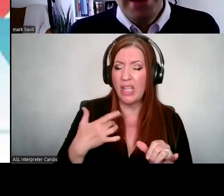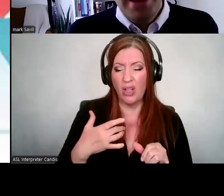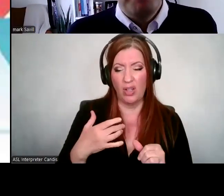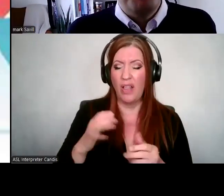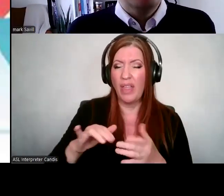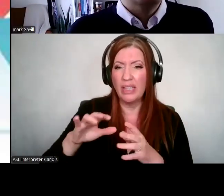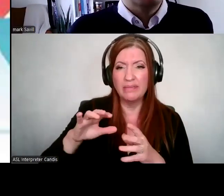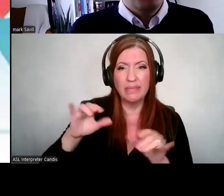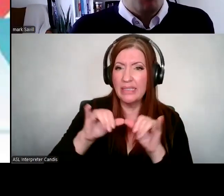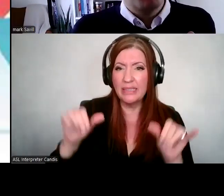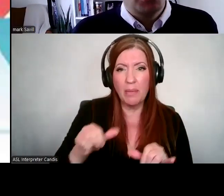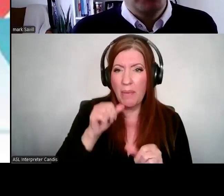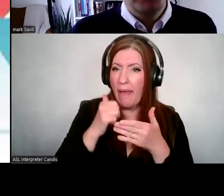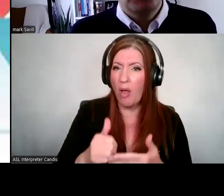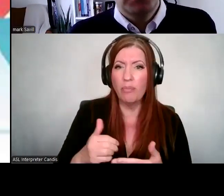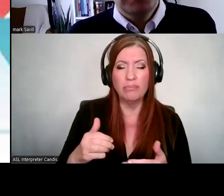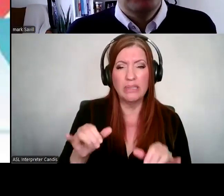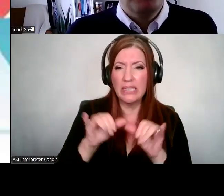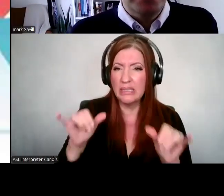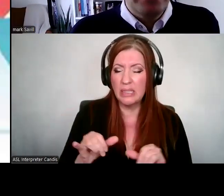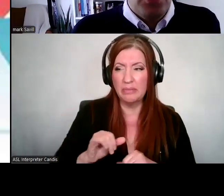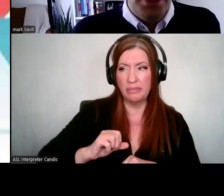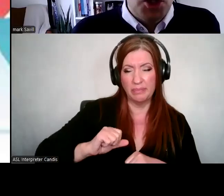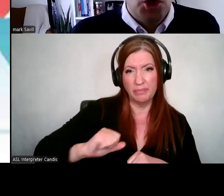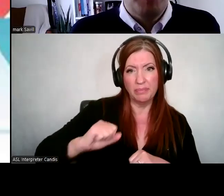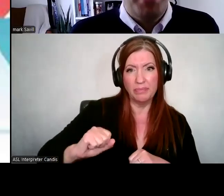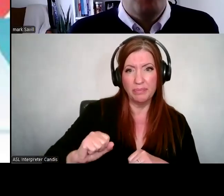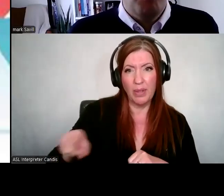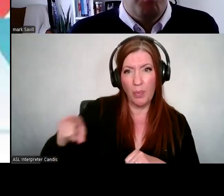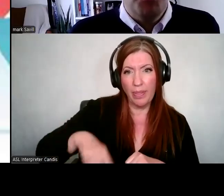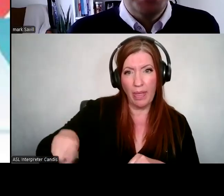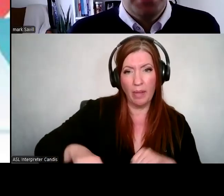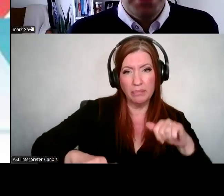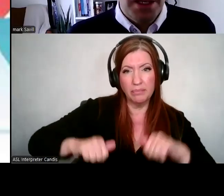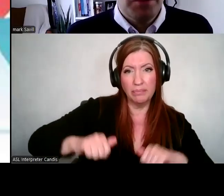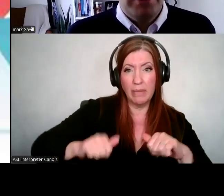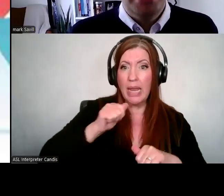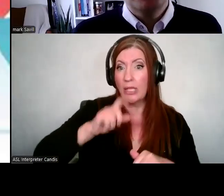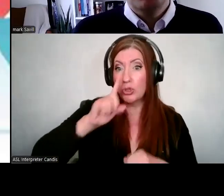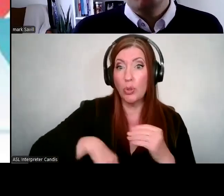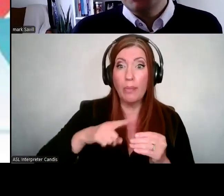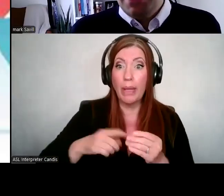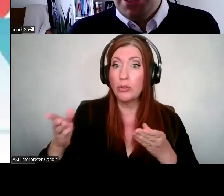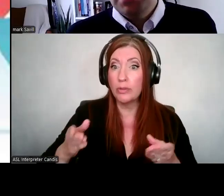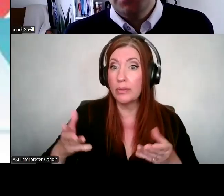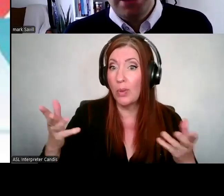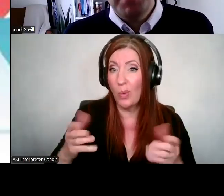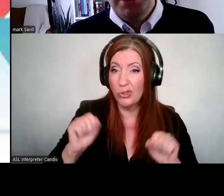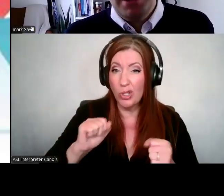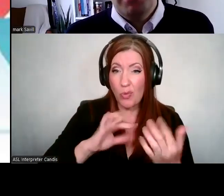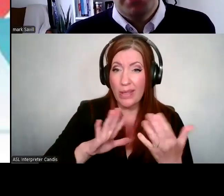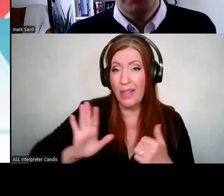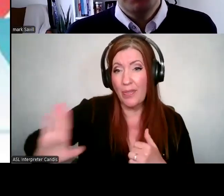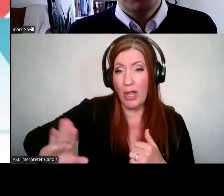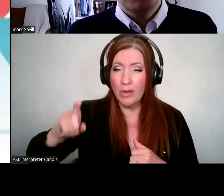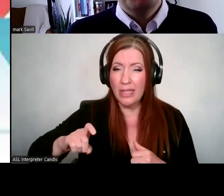broadly, feeling much more on guard or defensive or unsure about what this service is and whether it's actually going to address their needs. So that being